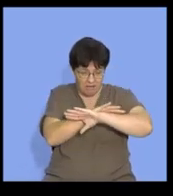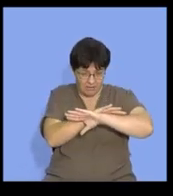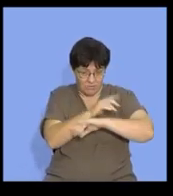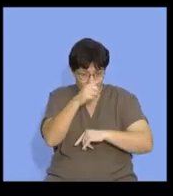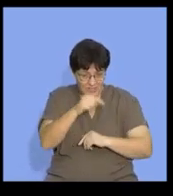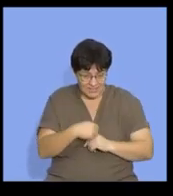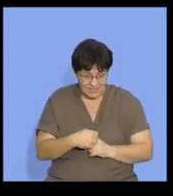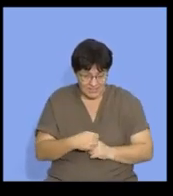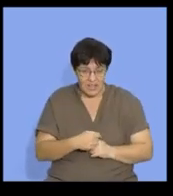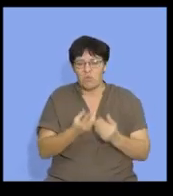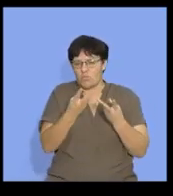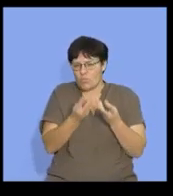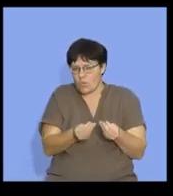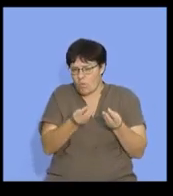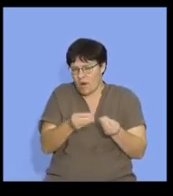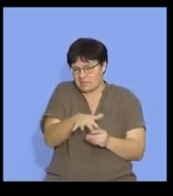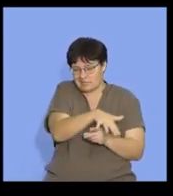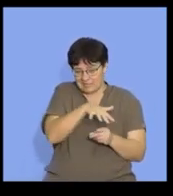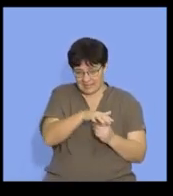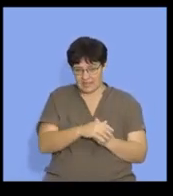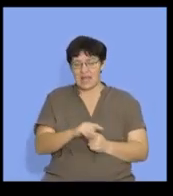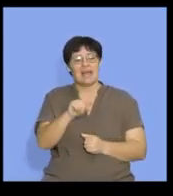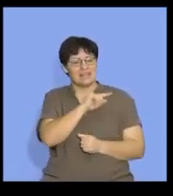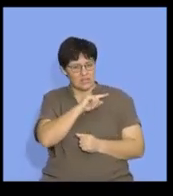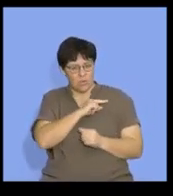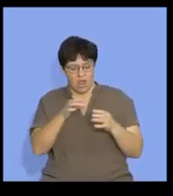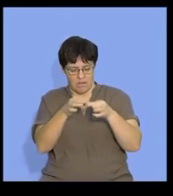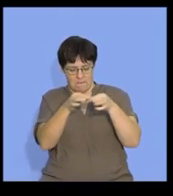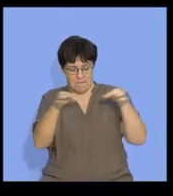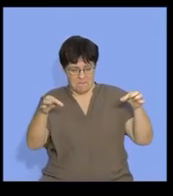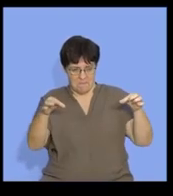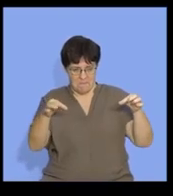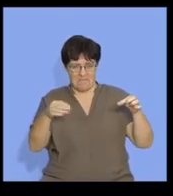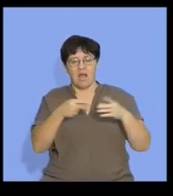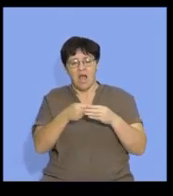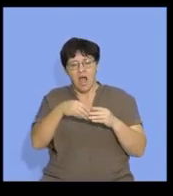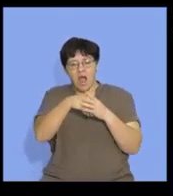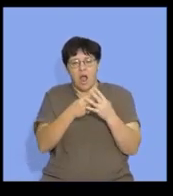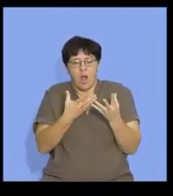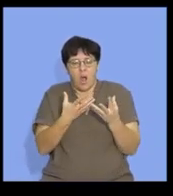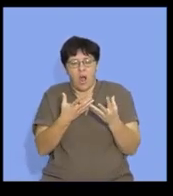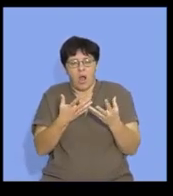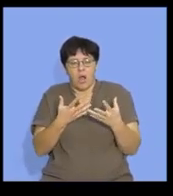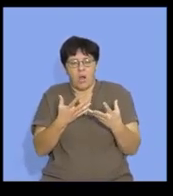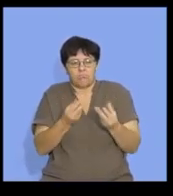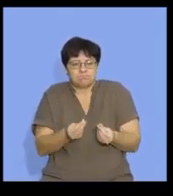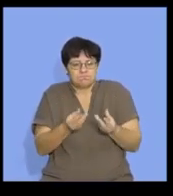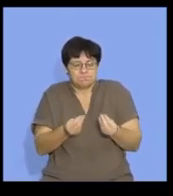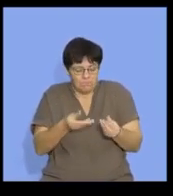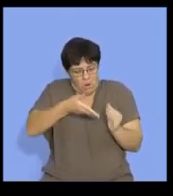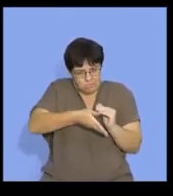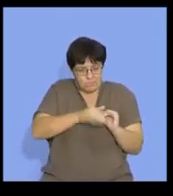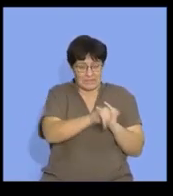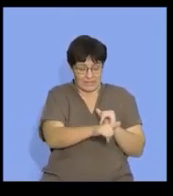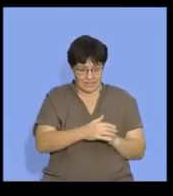and moist. That's why she put it in the Ziploc bag to keep all the moisture in. Right? And she left it at a temperature